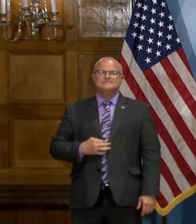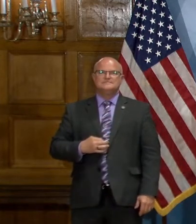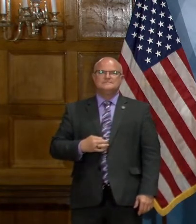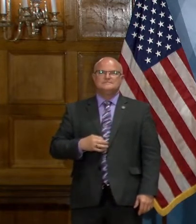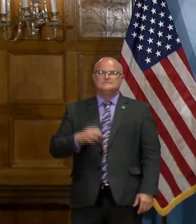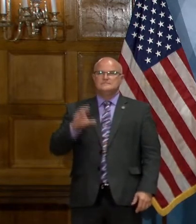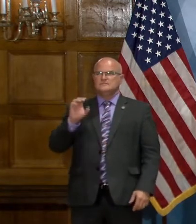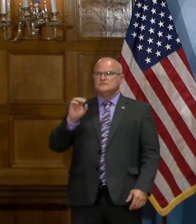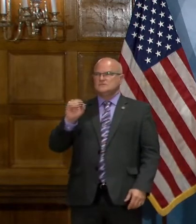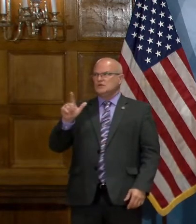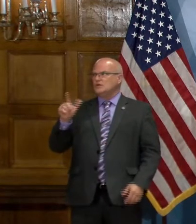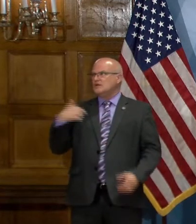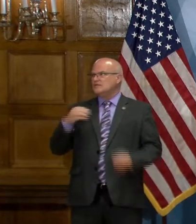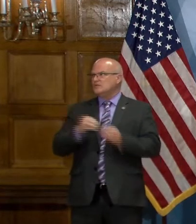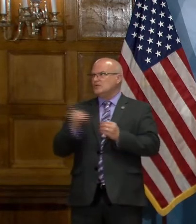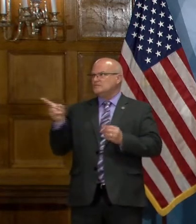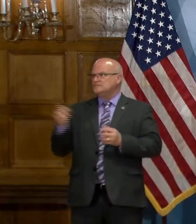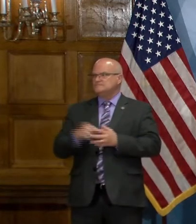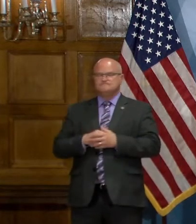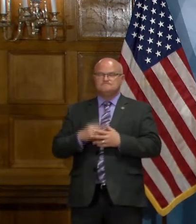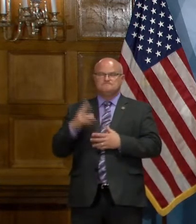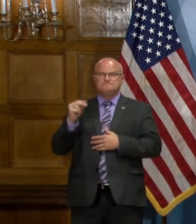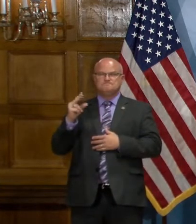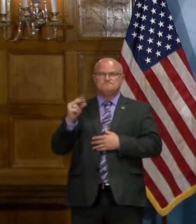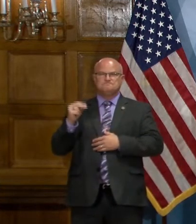Colonel, do you have anything else on that?